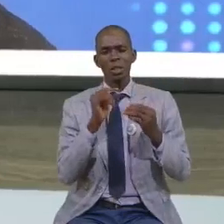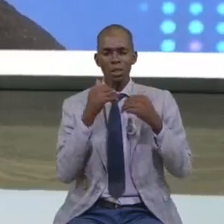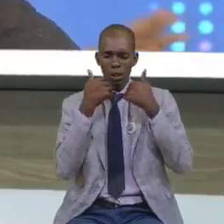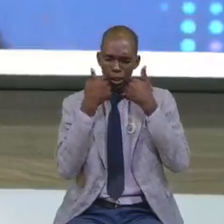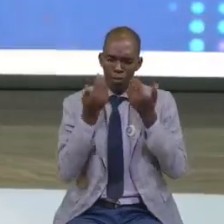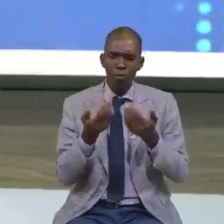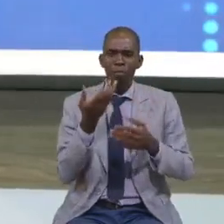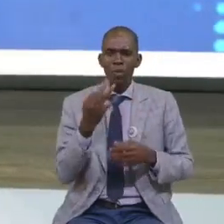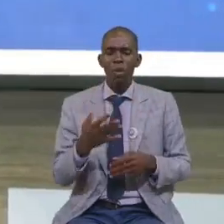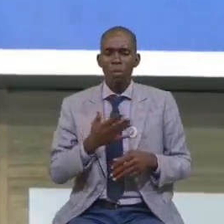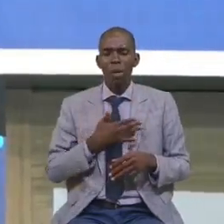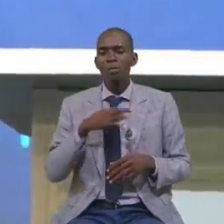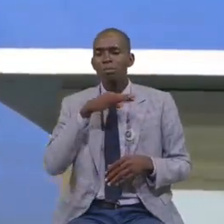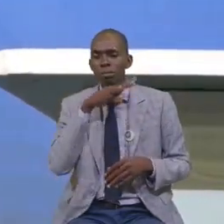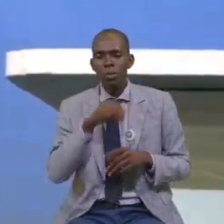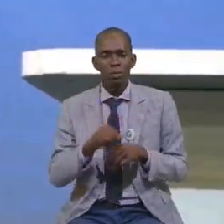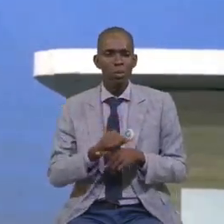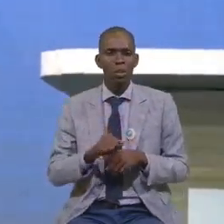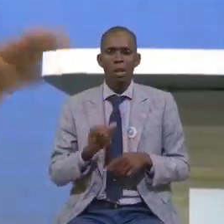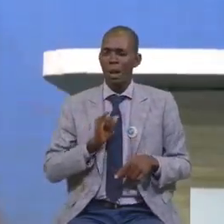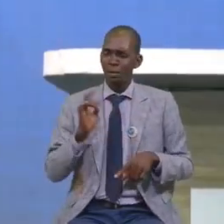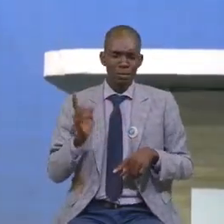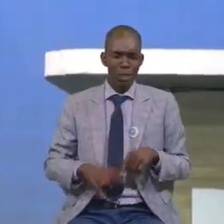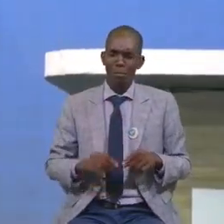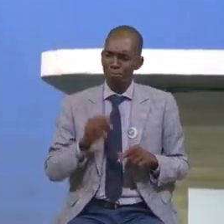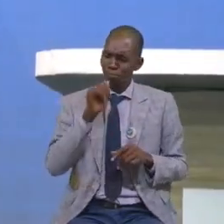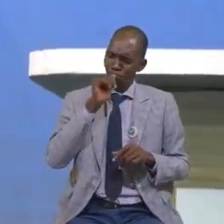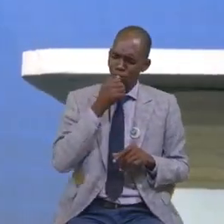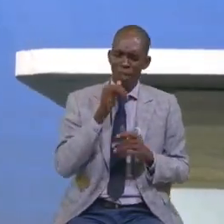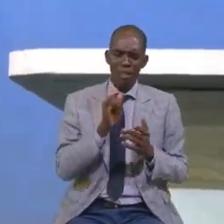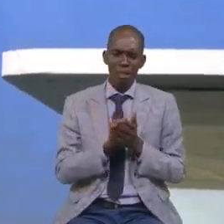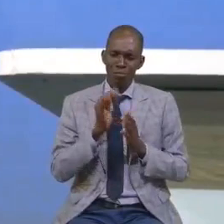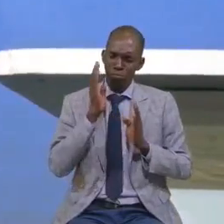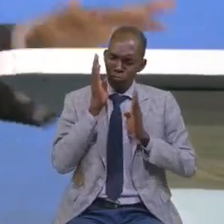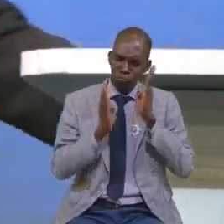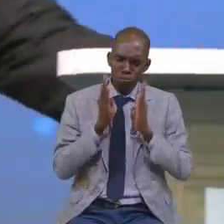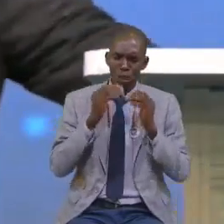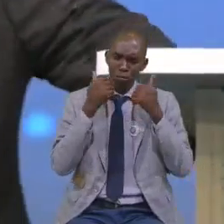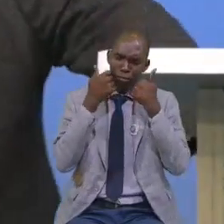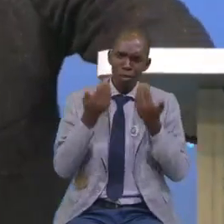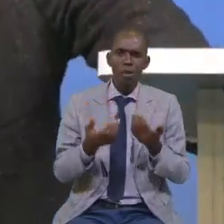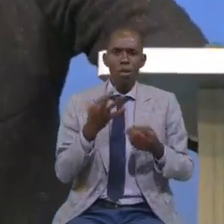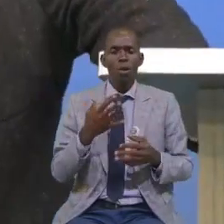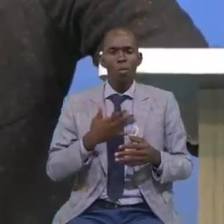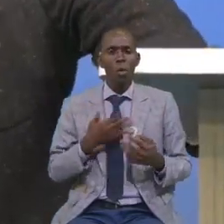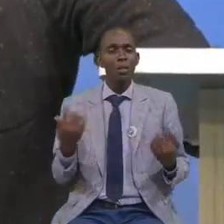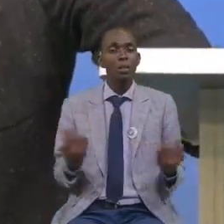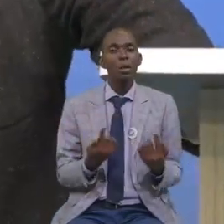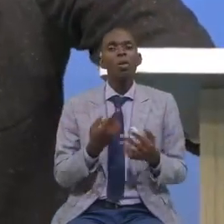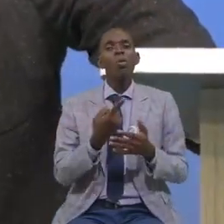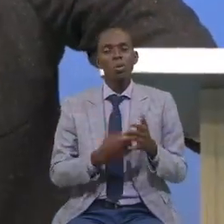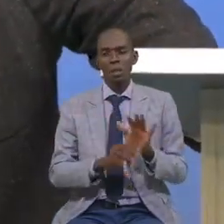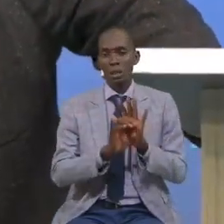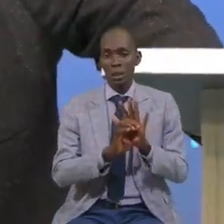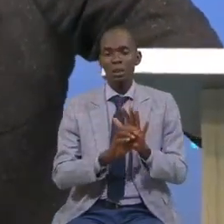my pollution, I can't face the shame of my perdition. What if the prodigal son